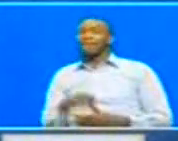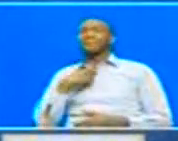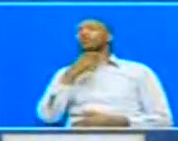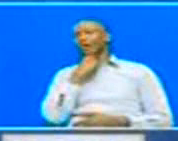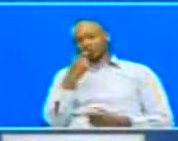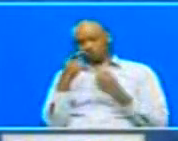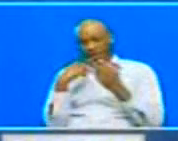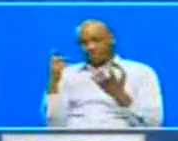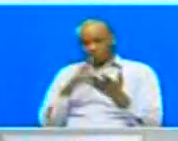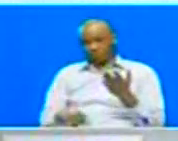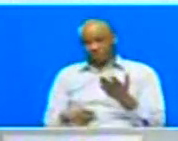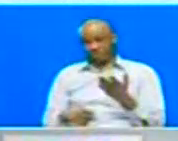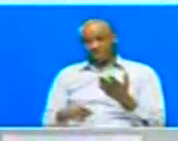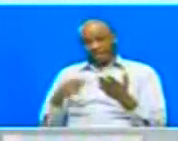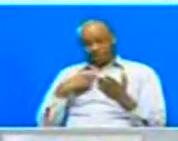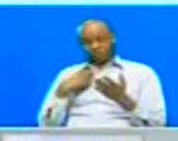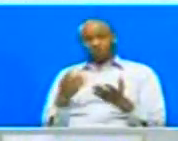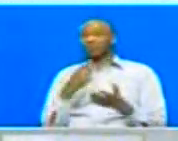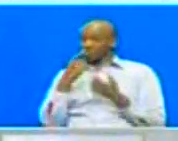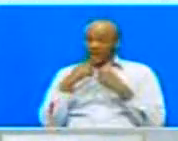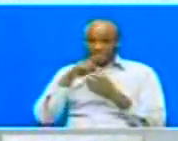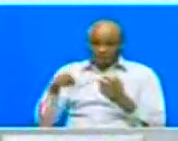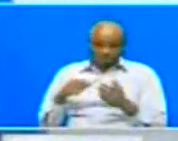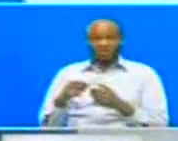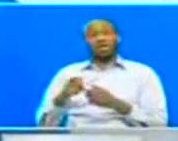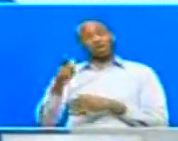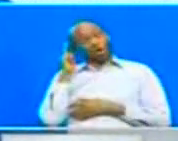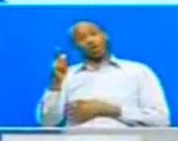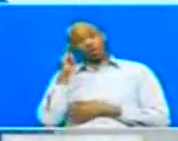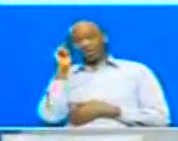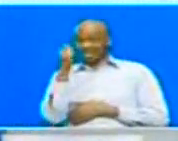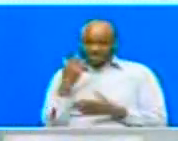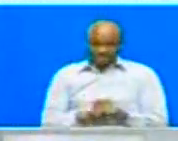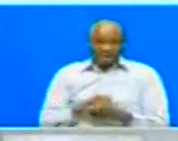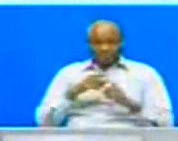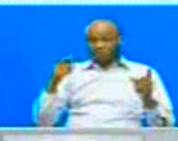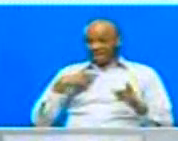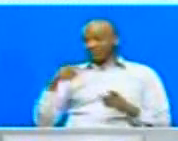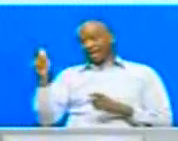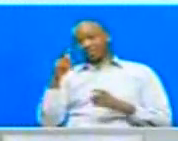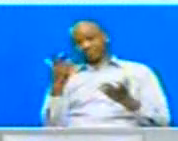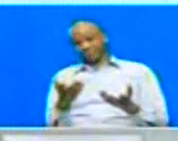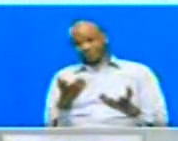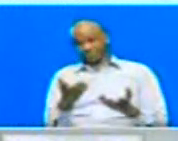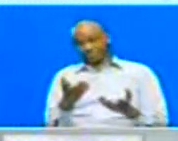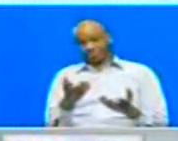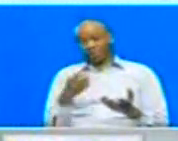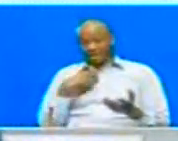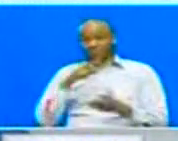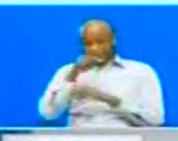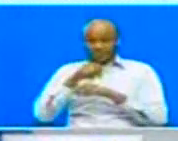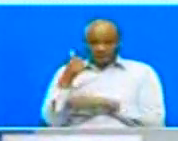I'd like to talk about the exceptions to the rule, because we keep talking about the rule of law in Kenya doing that. But there are exceptions to the non-refoulement